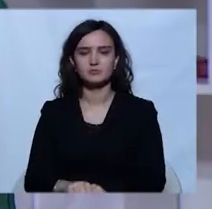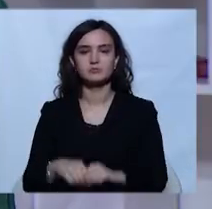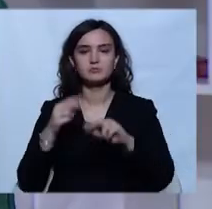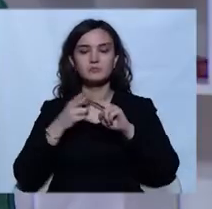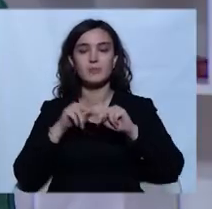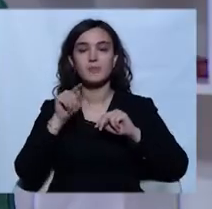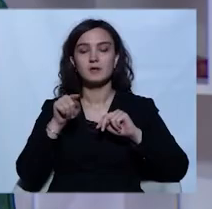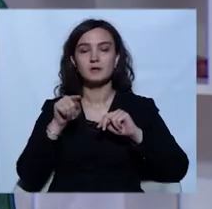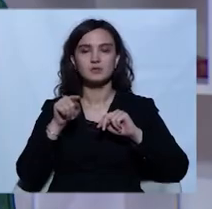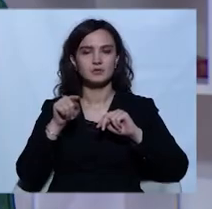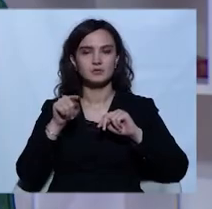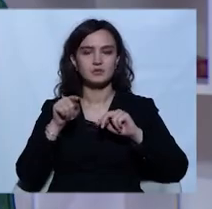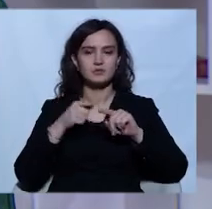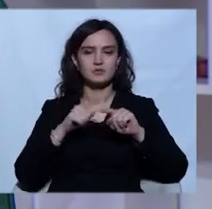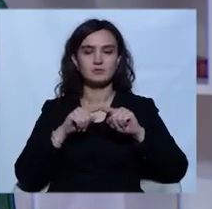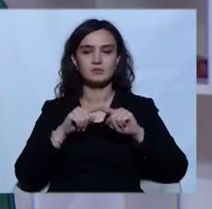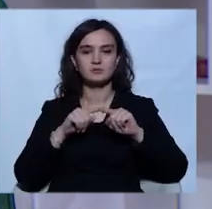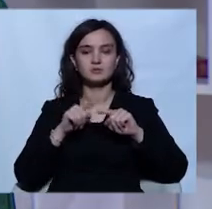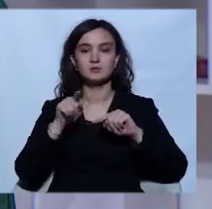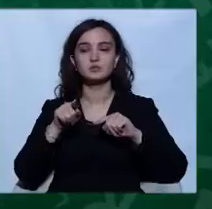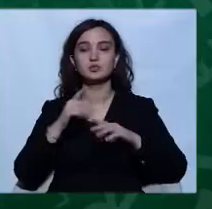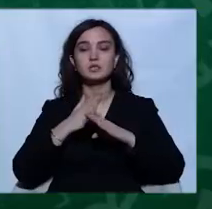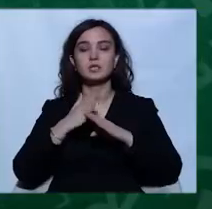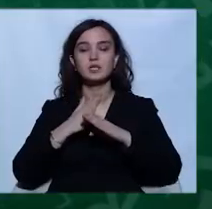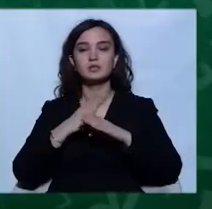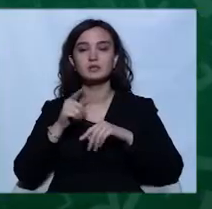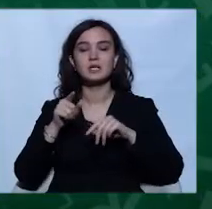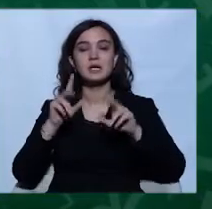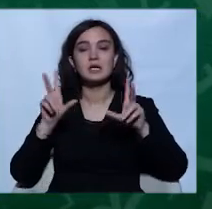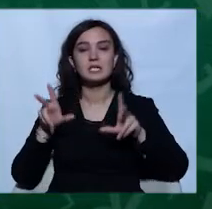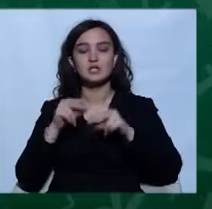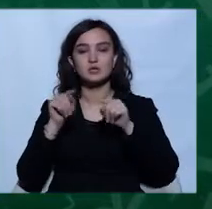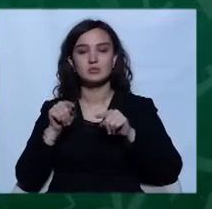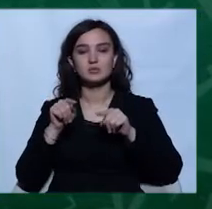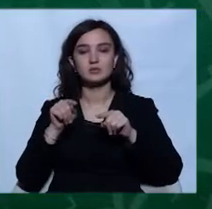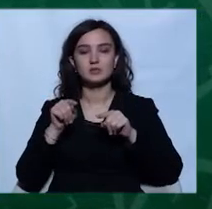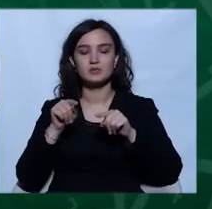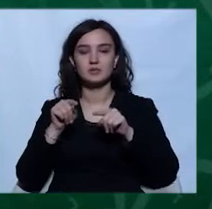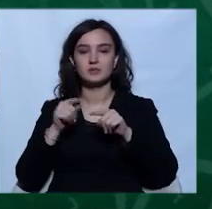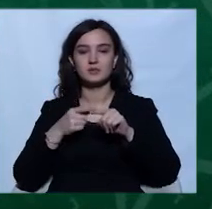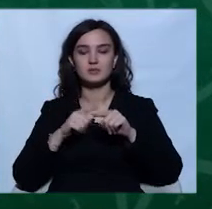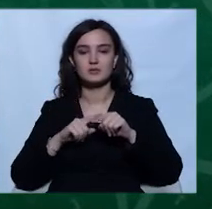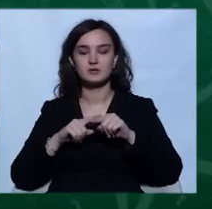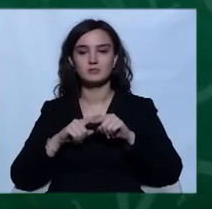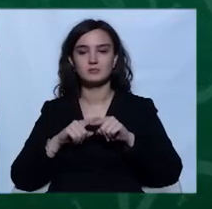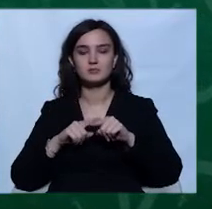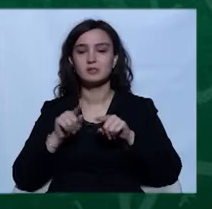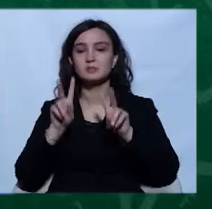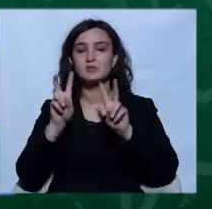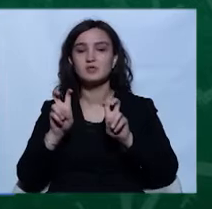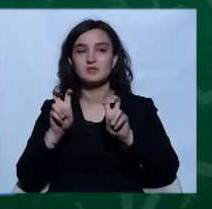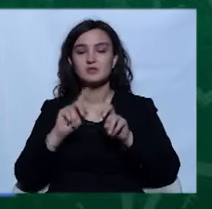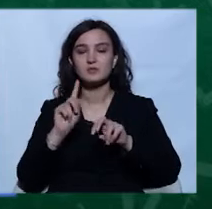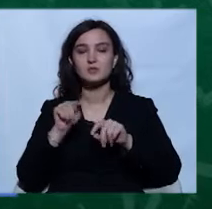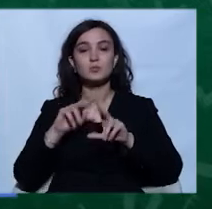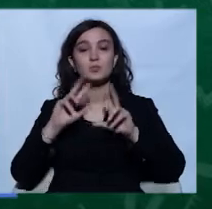are stranded, hopefully you are then rescued. Our next word, to rescue, which means